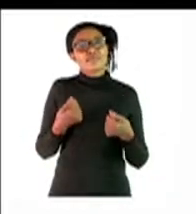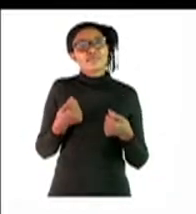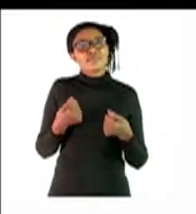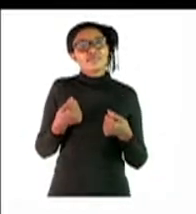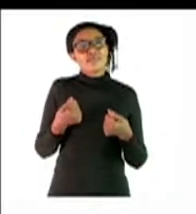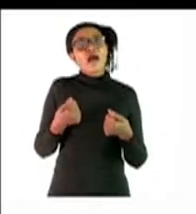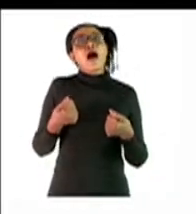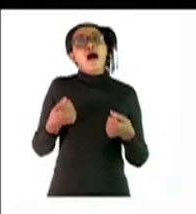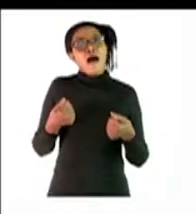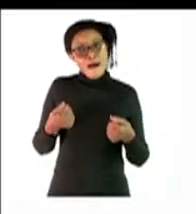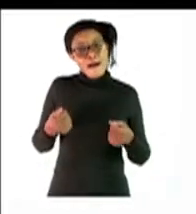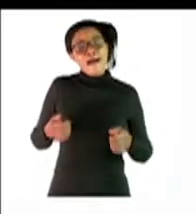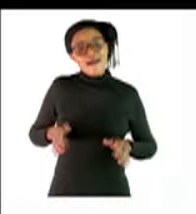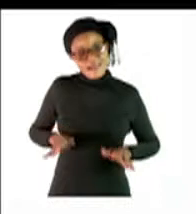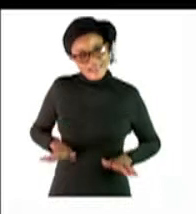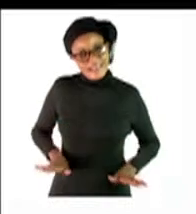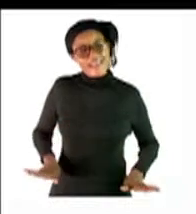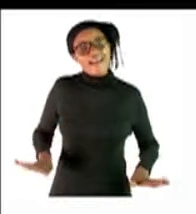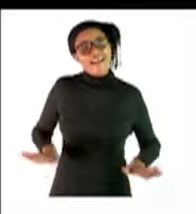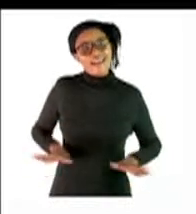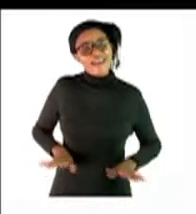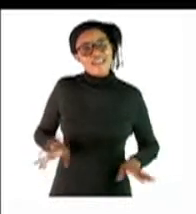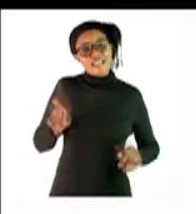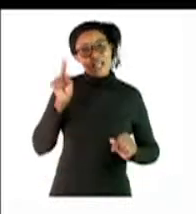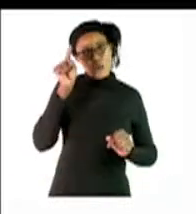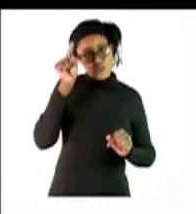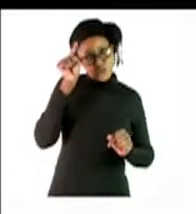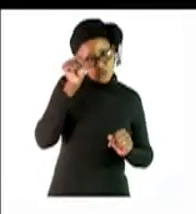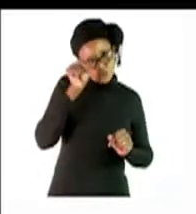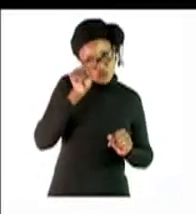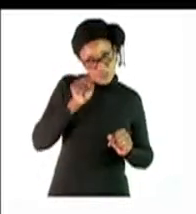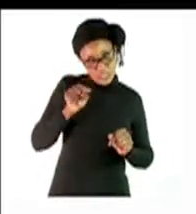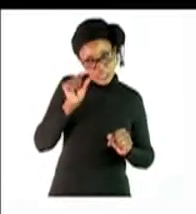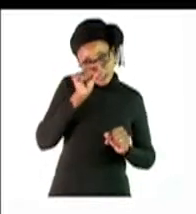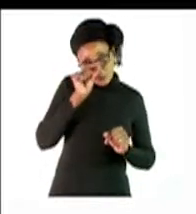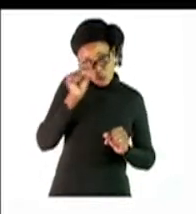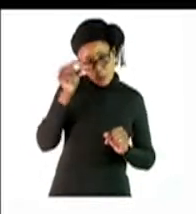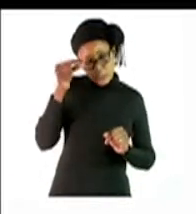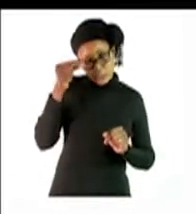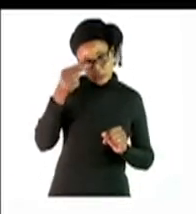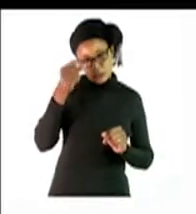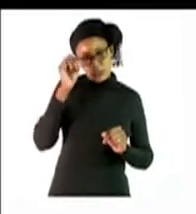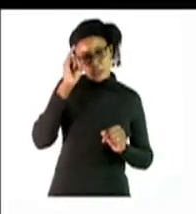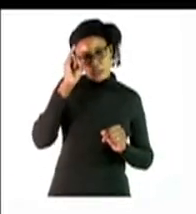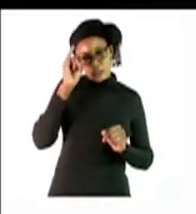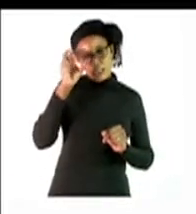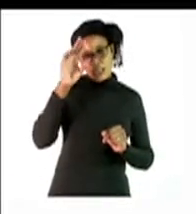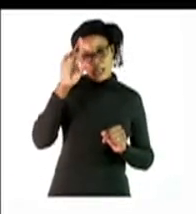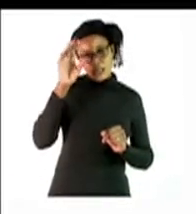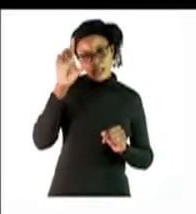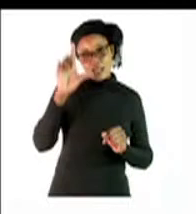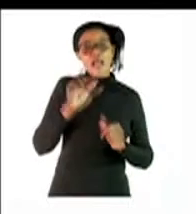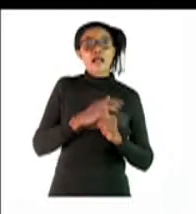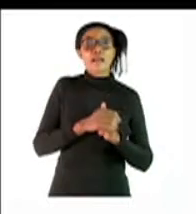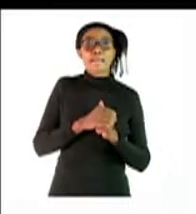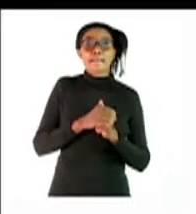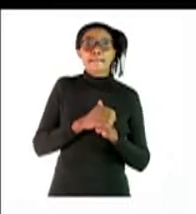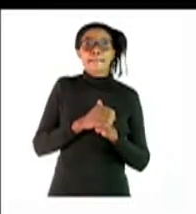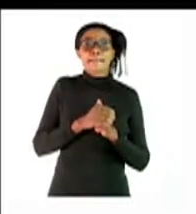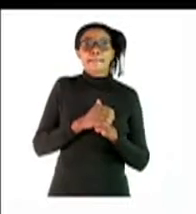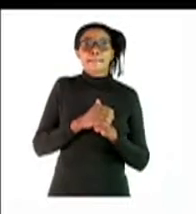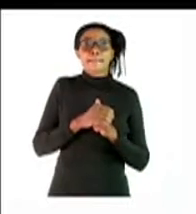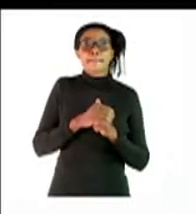A girl. A girl. So you have to circle the correct word. The next picture, is it a